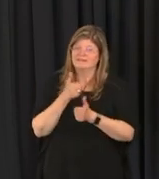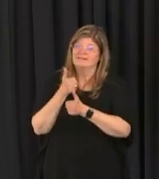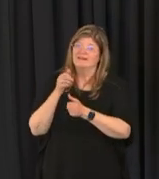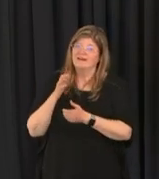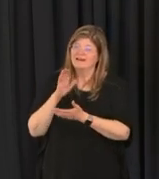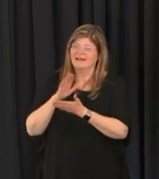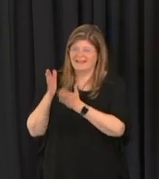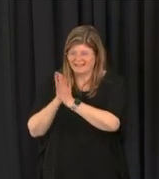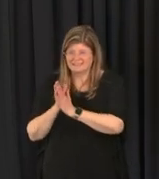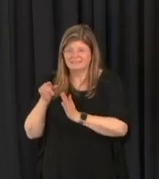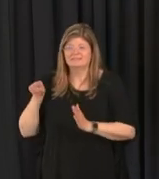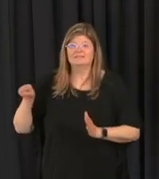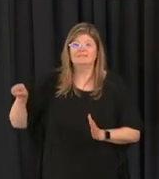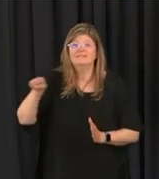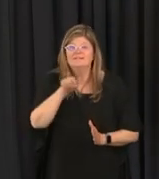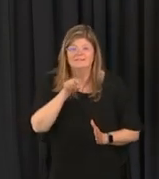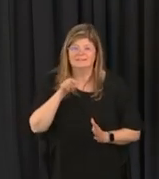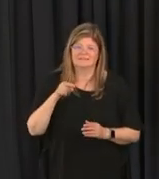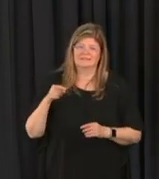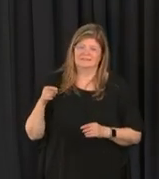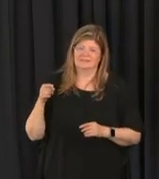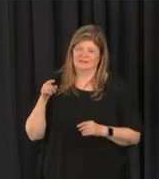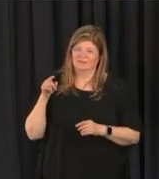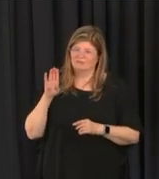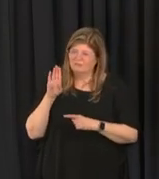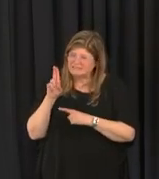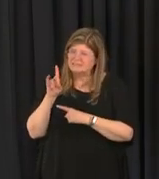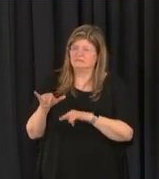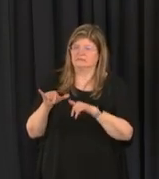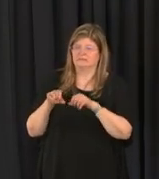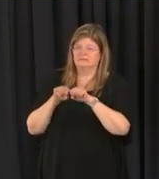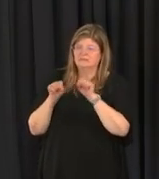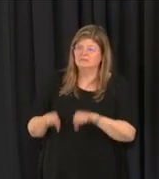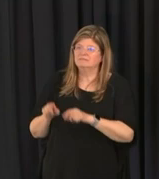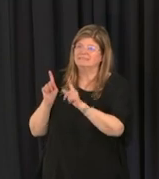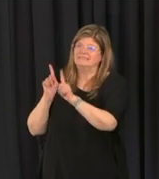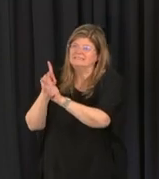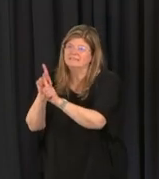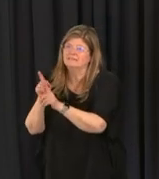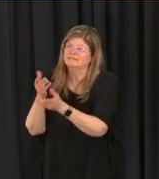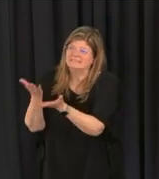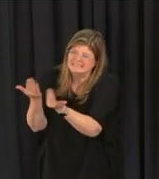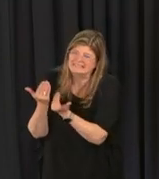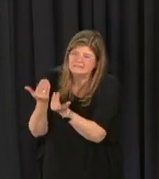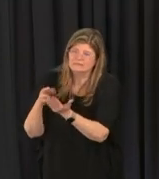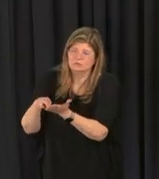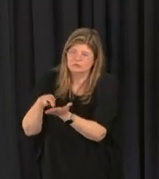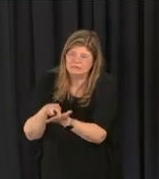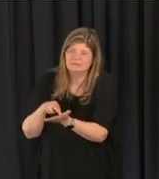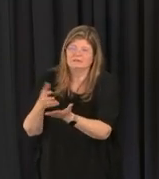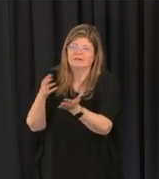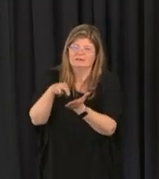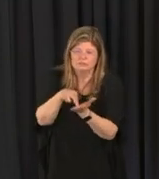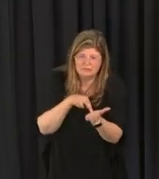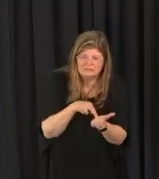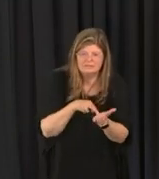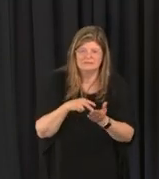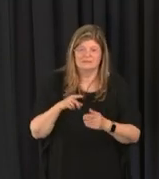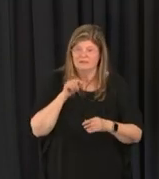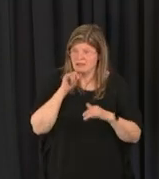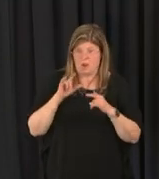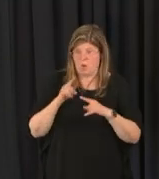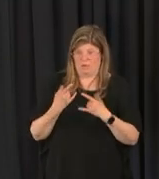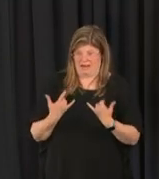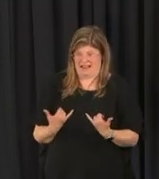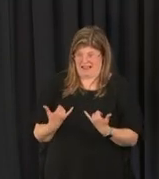everyone else to be a senior vaccine buddy in order to ensure that we have the maximum number of seniors registered, not just this